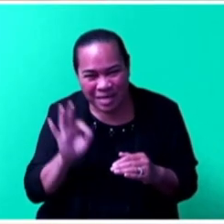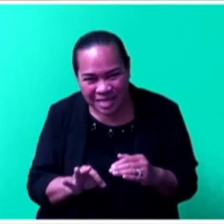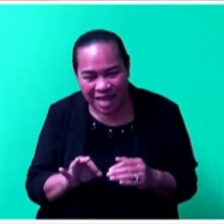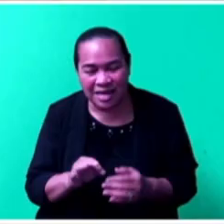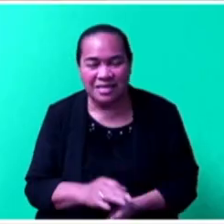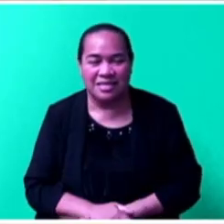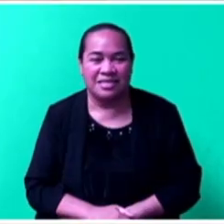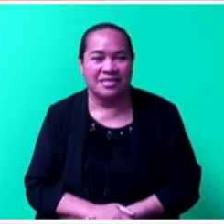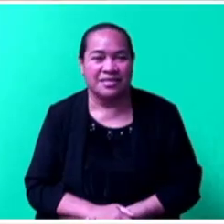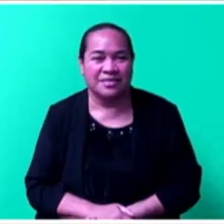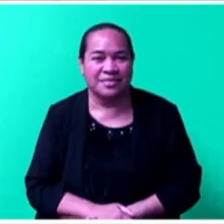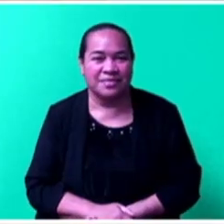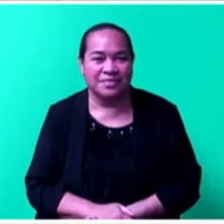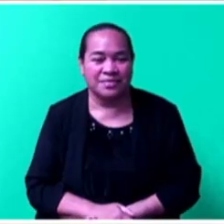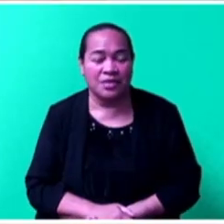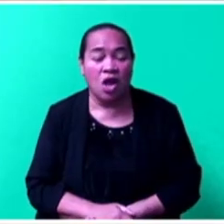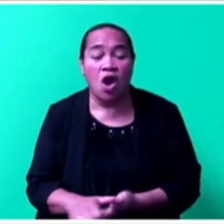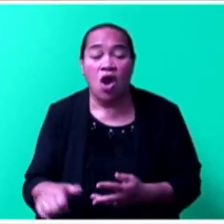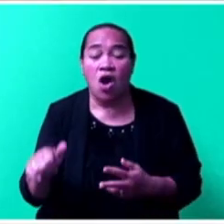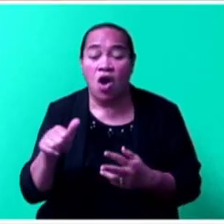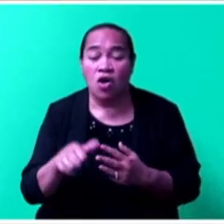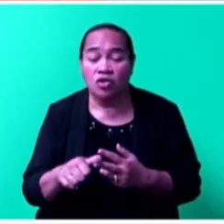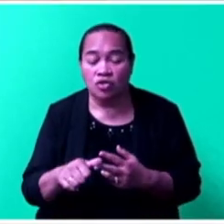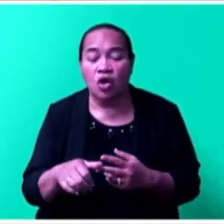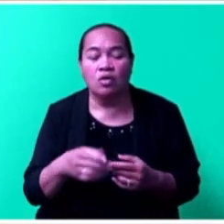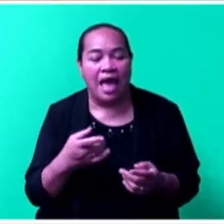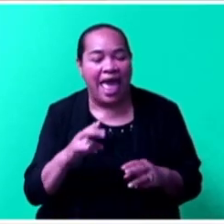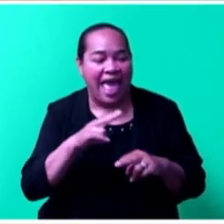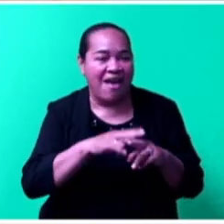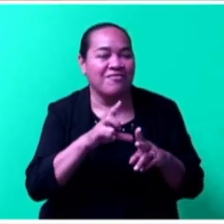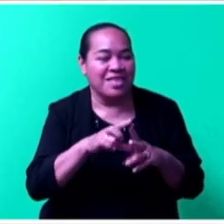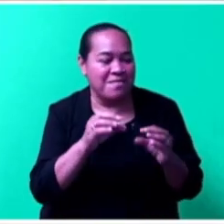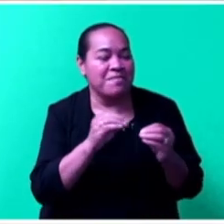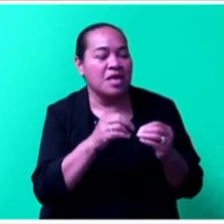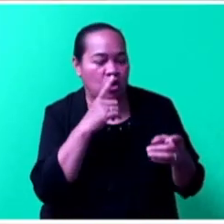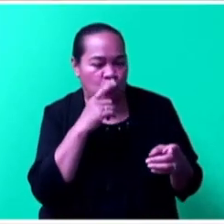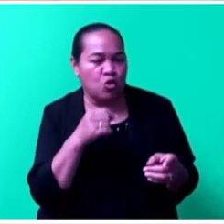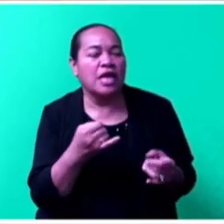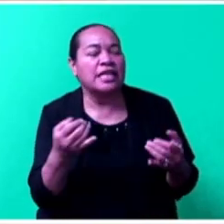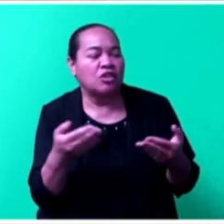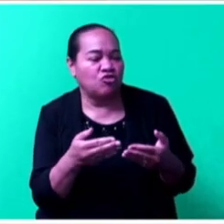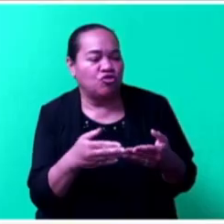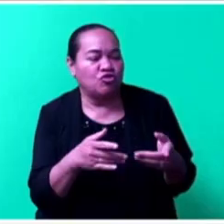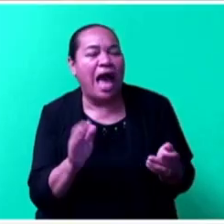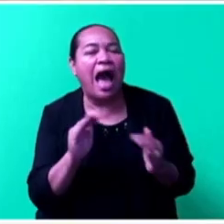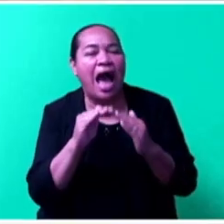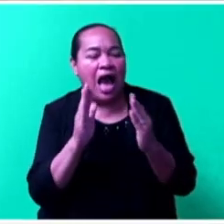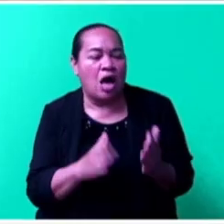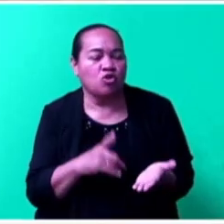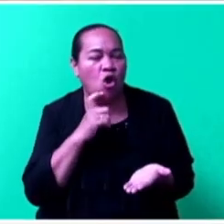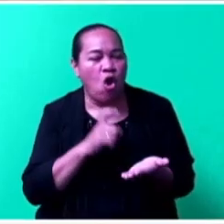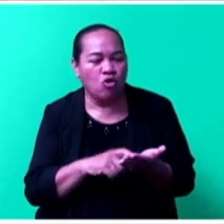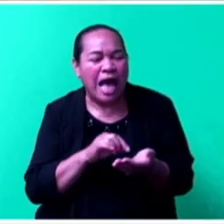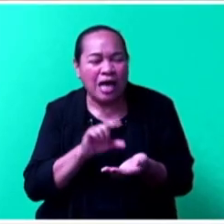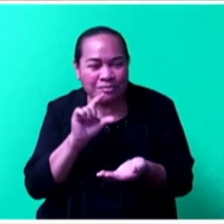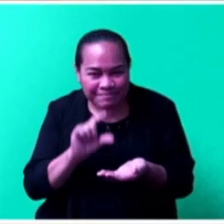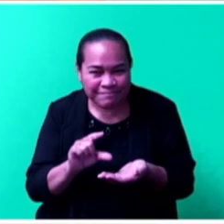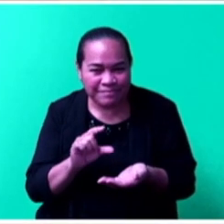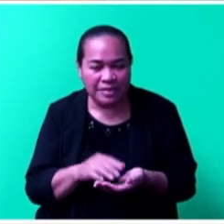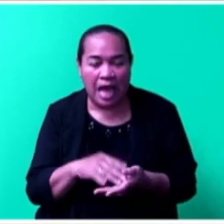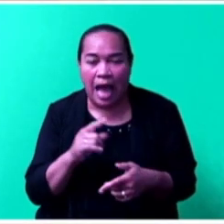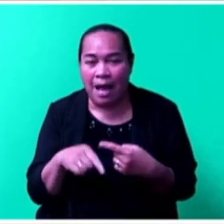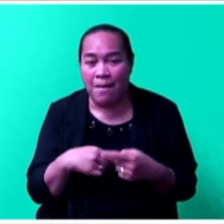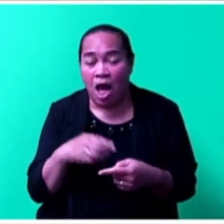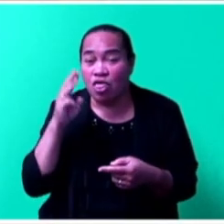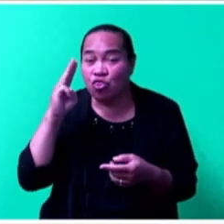commercial banks. We also allowed FDB to introduce housing loans on a smaller scale. A sum of